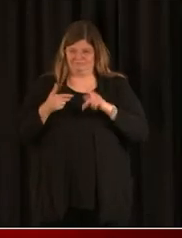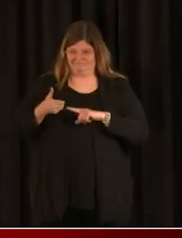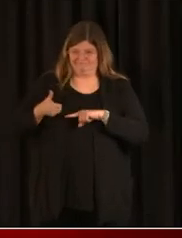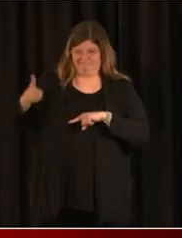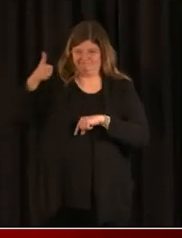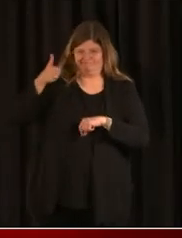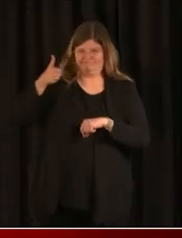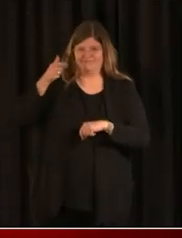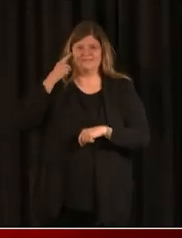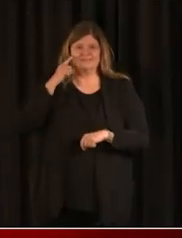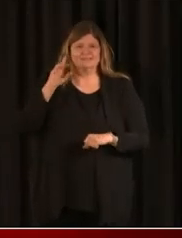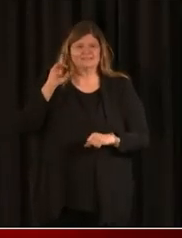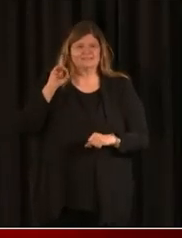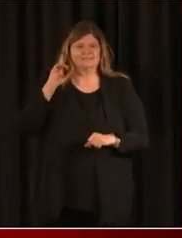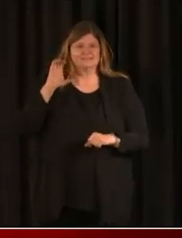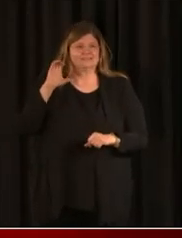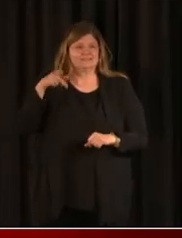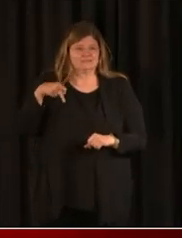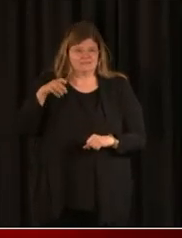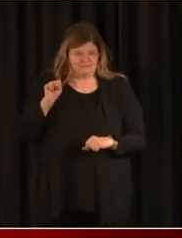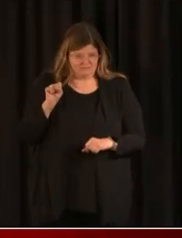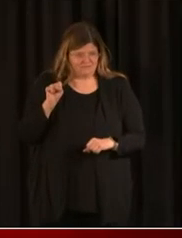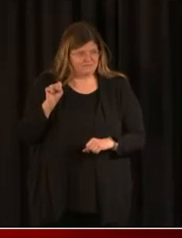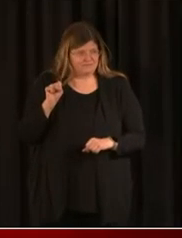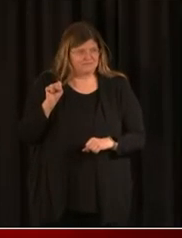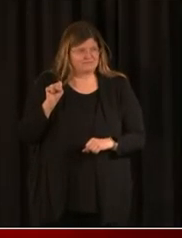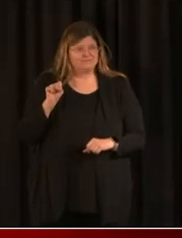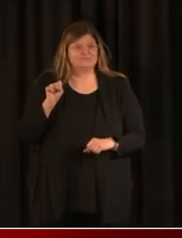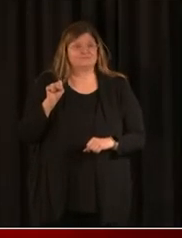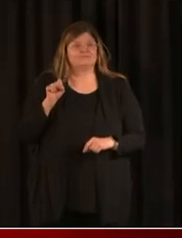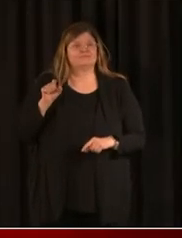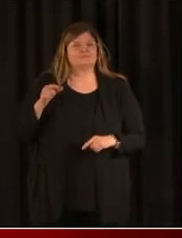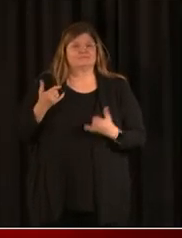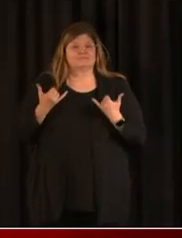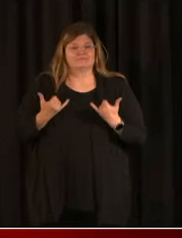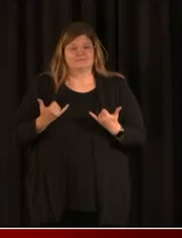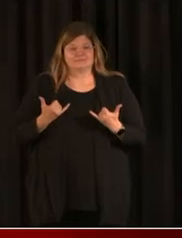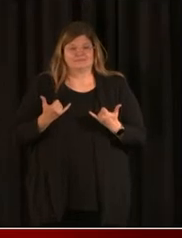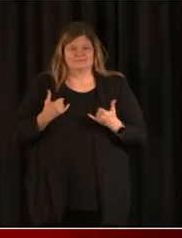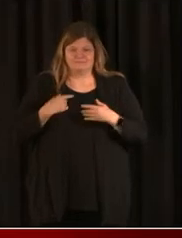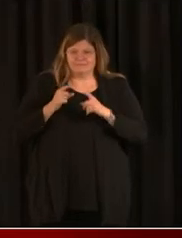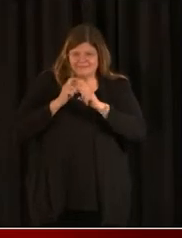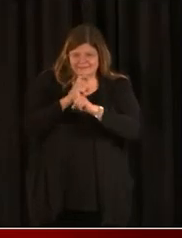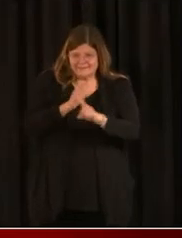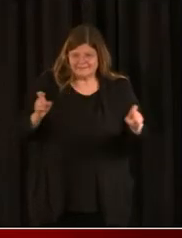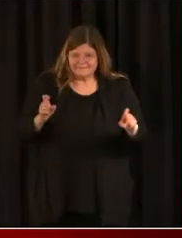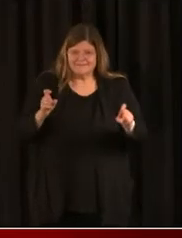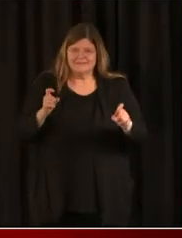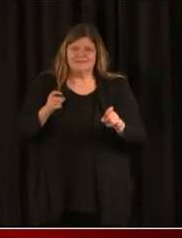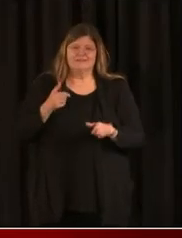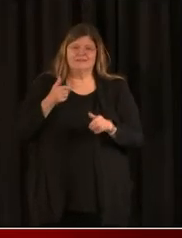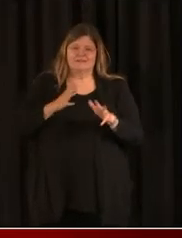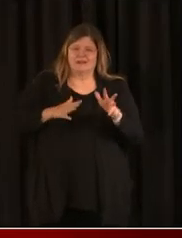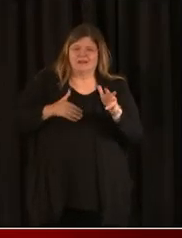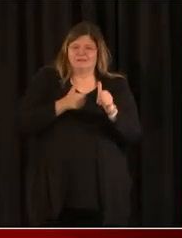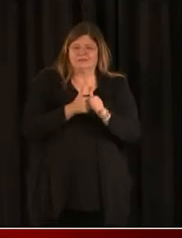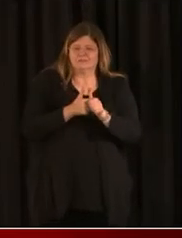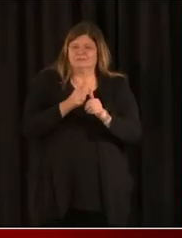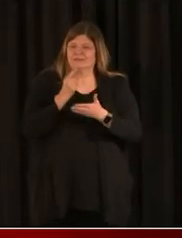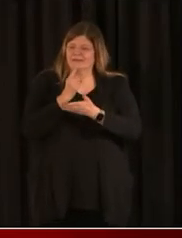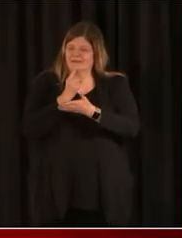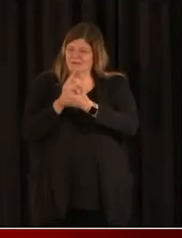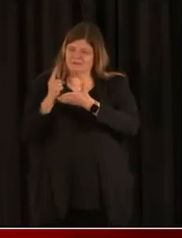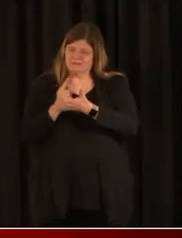over a few housekeeping items as I do each week for our calls. I want to remind again, if you